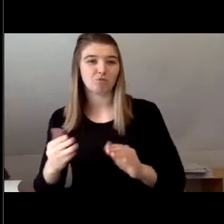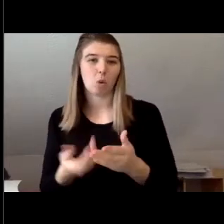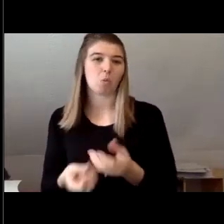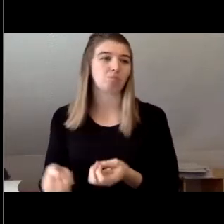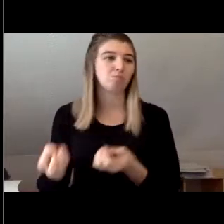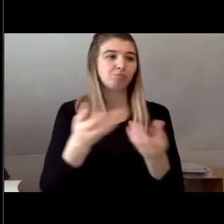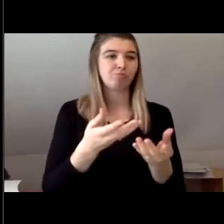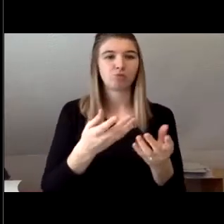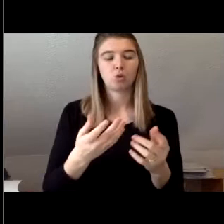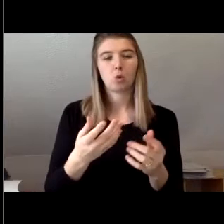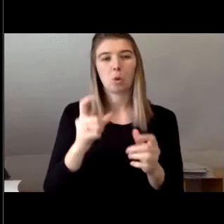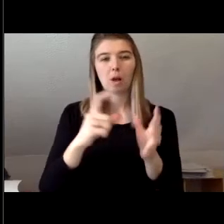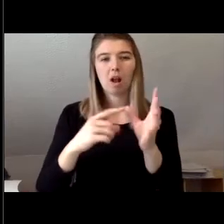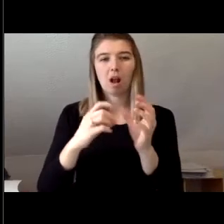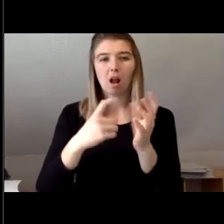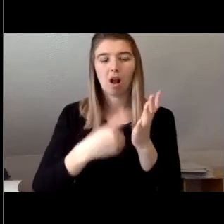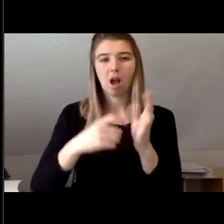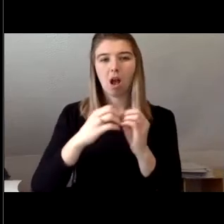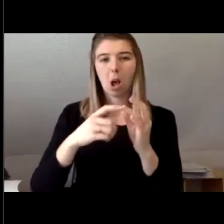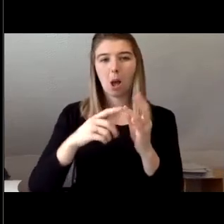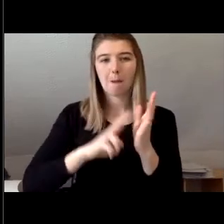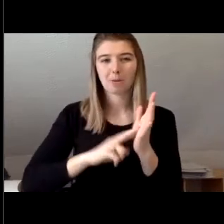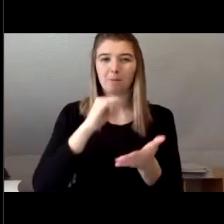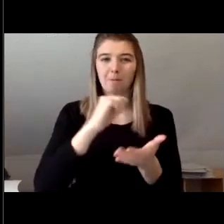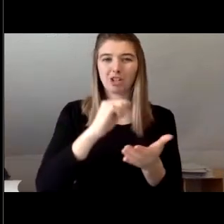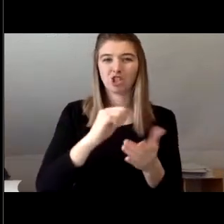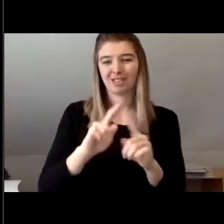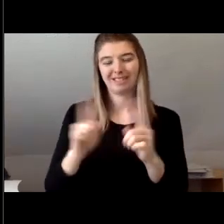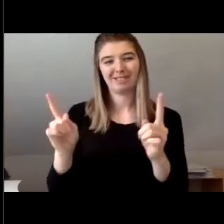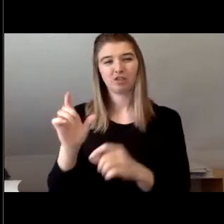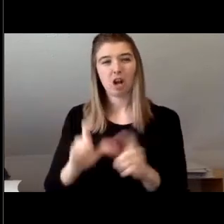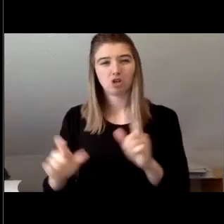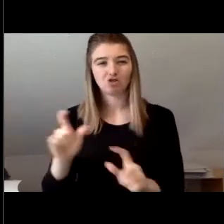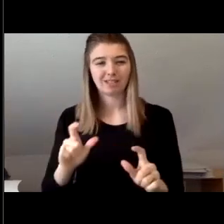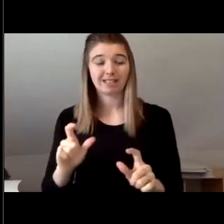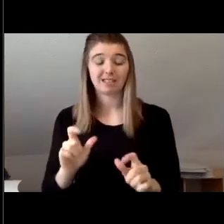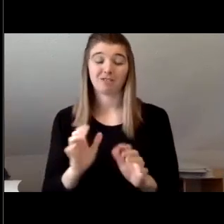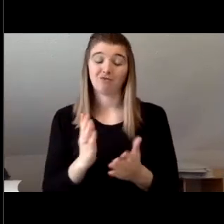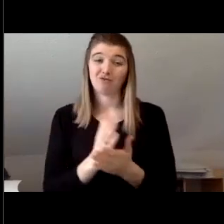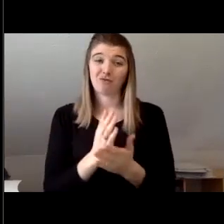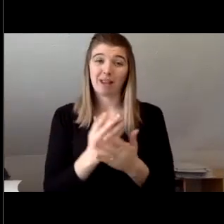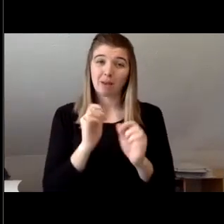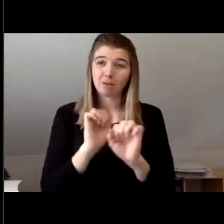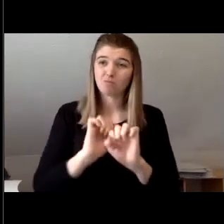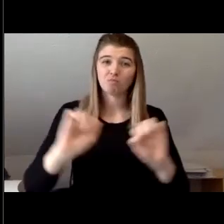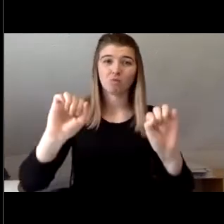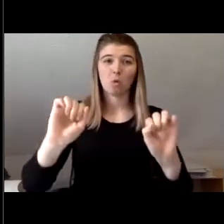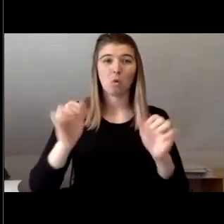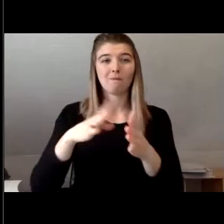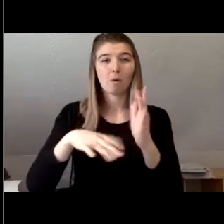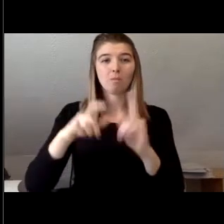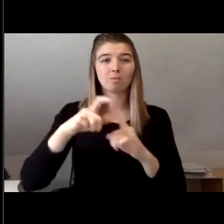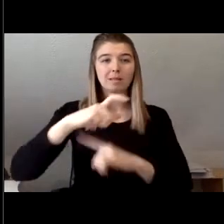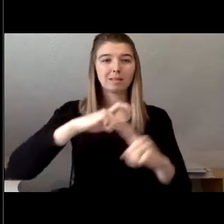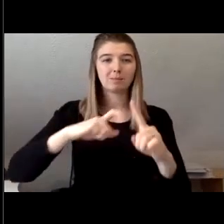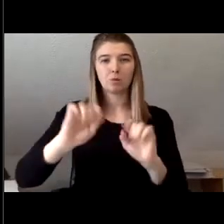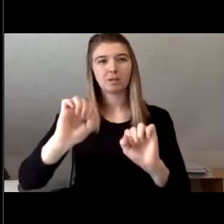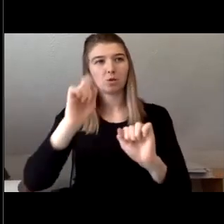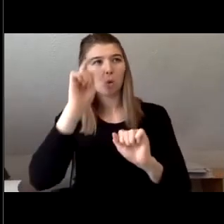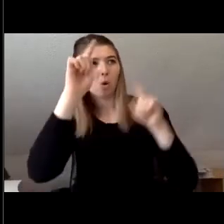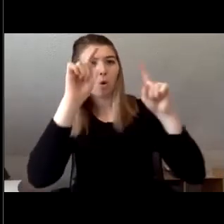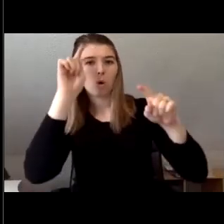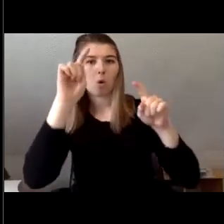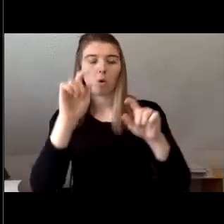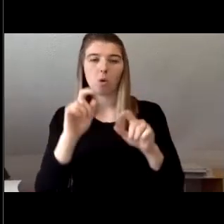Commonwealth Chemistry as having some of the key knowledge and innovations to be able to help us to tackle that. To address